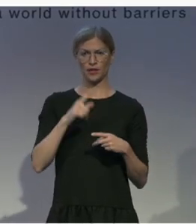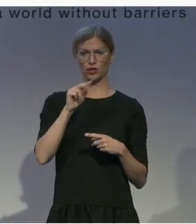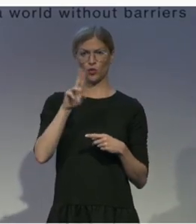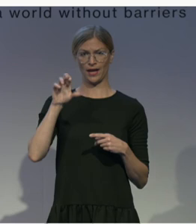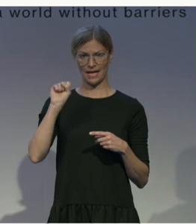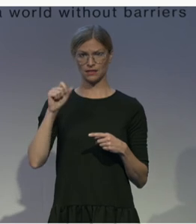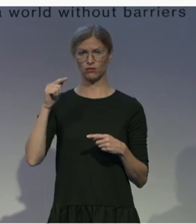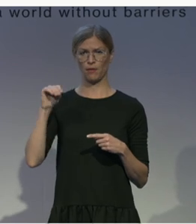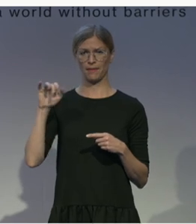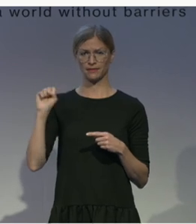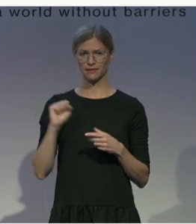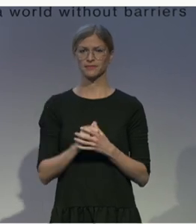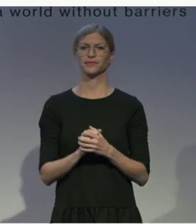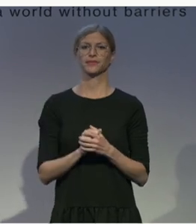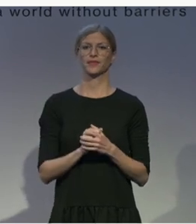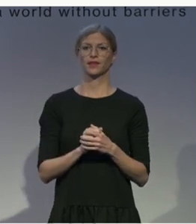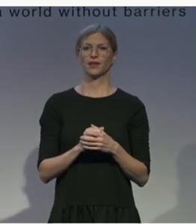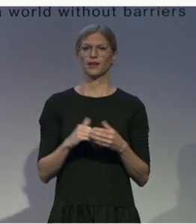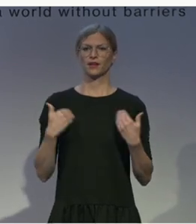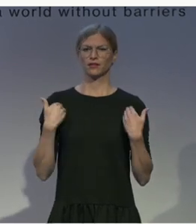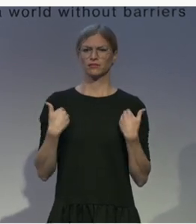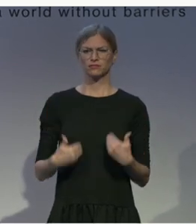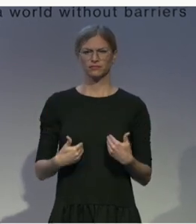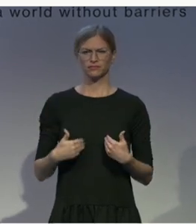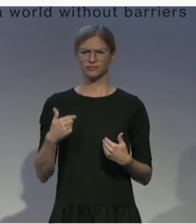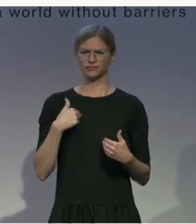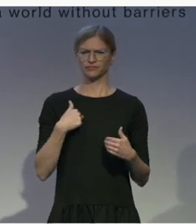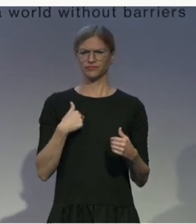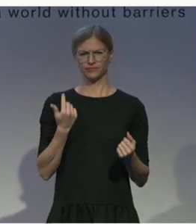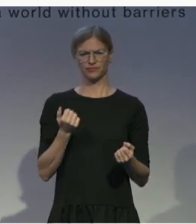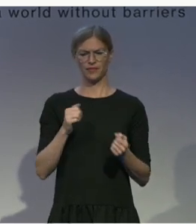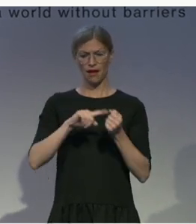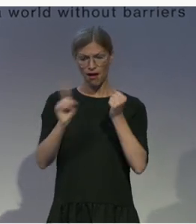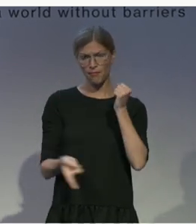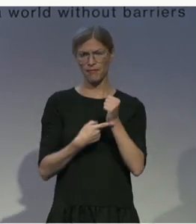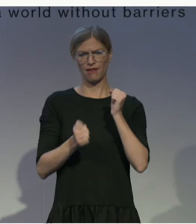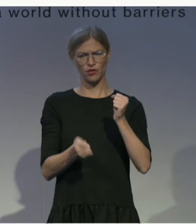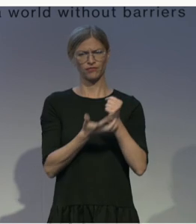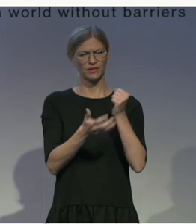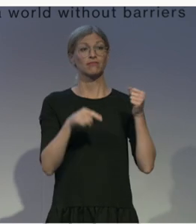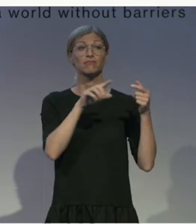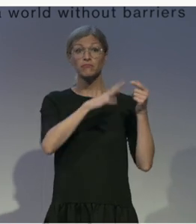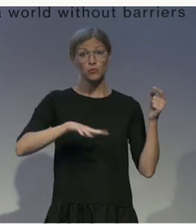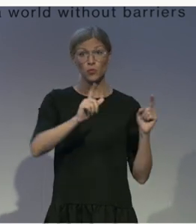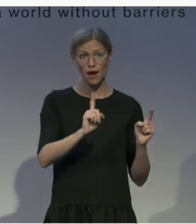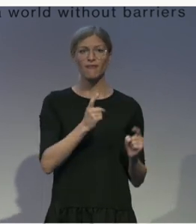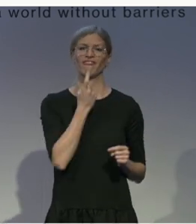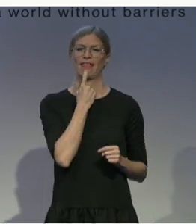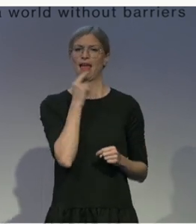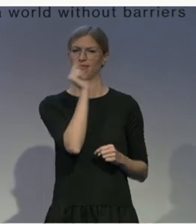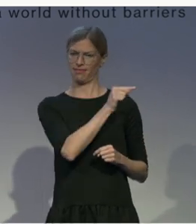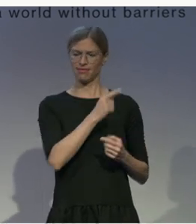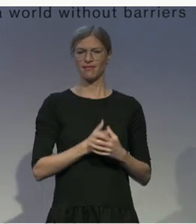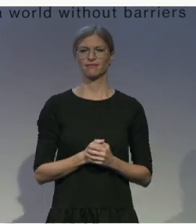and representing the Abilis Foundation based in Finland, Helsinki, but we work globally